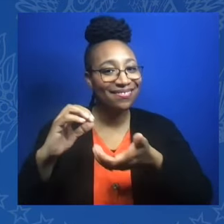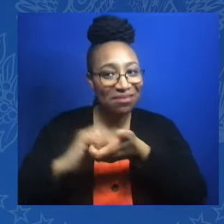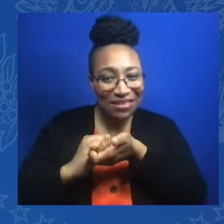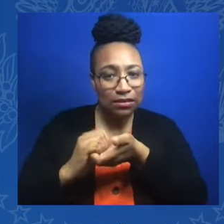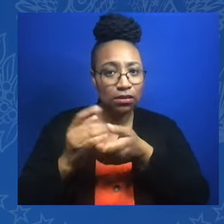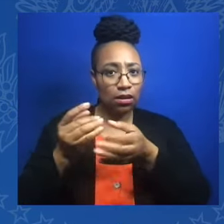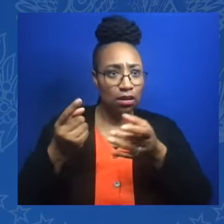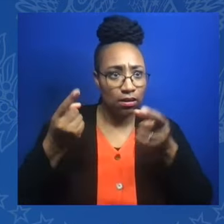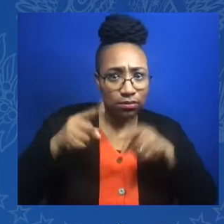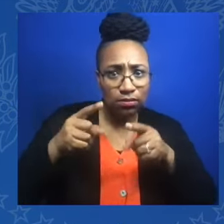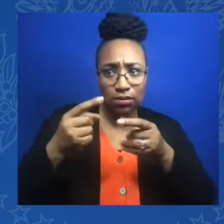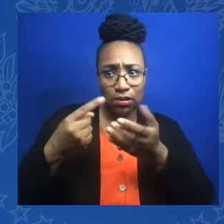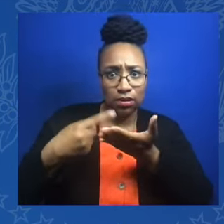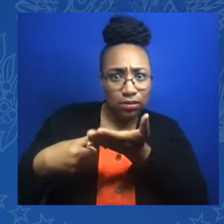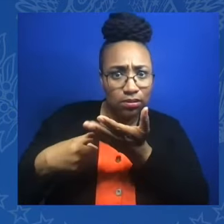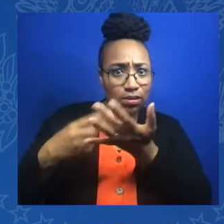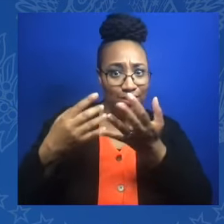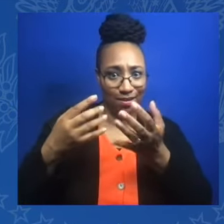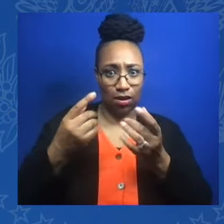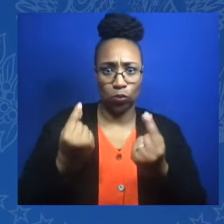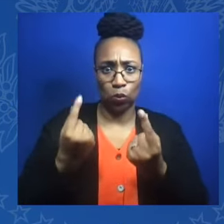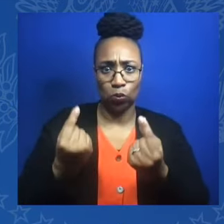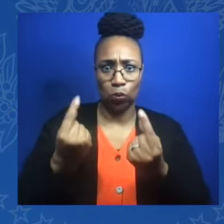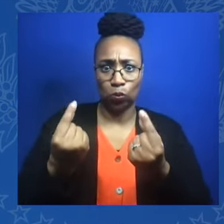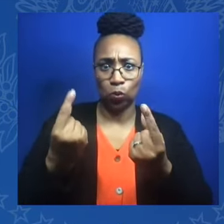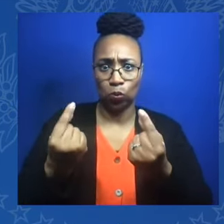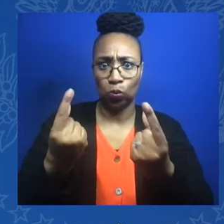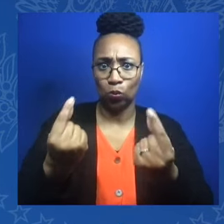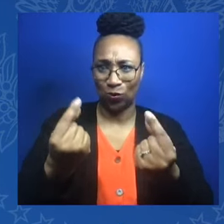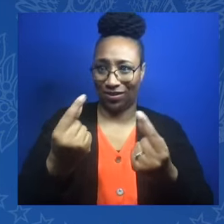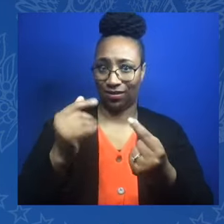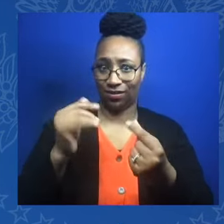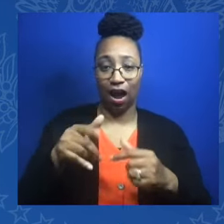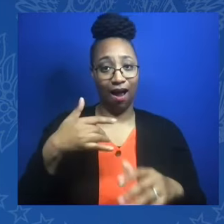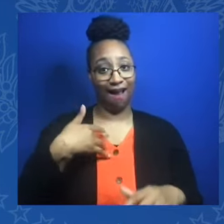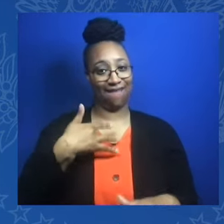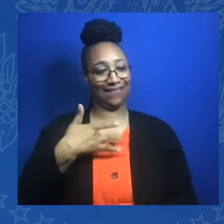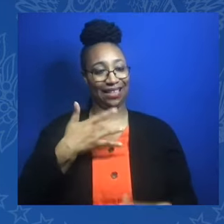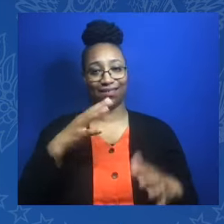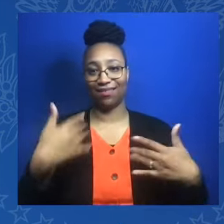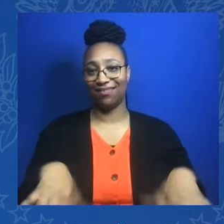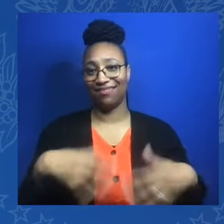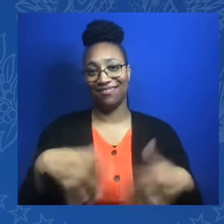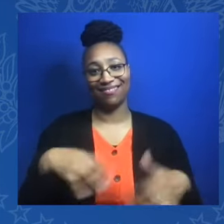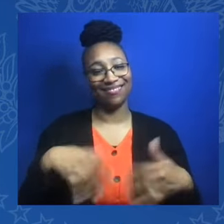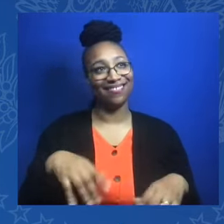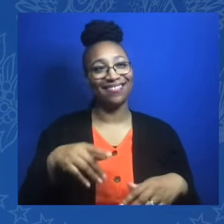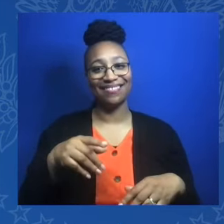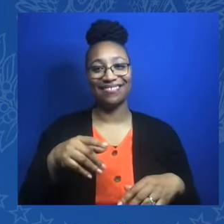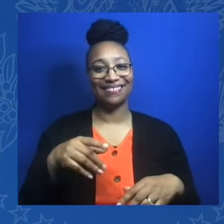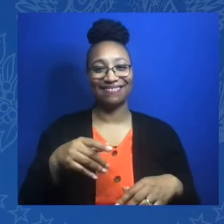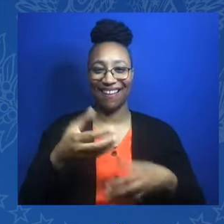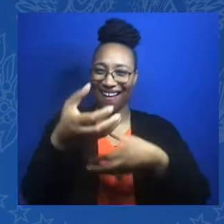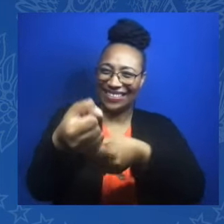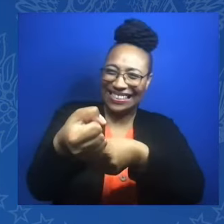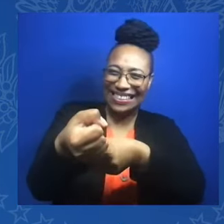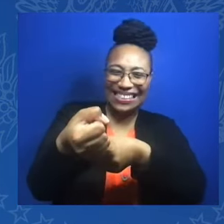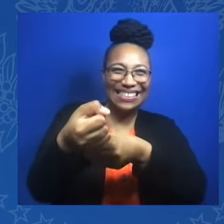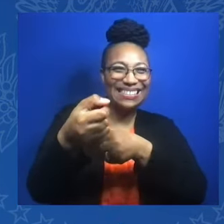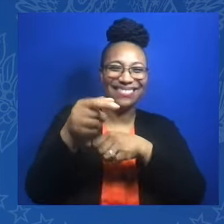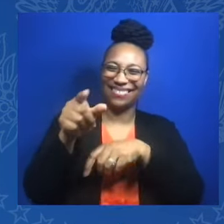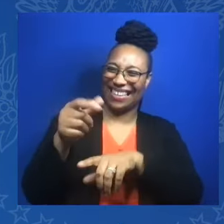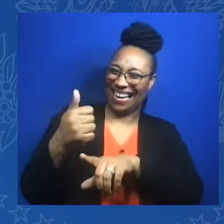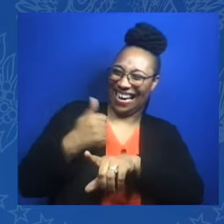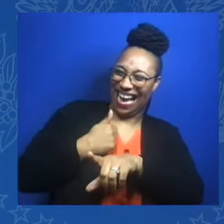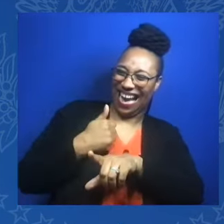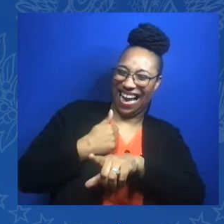in the future than knowing Canada and the United States stand together still. Today, I'd like to